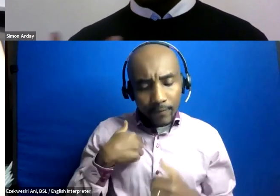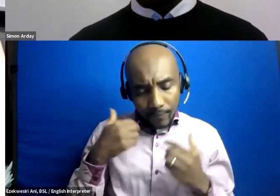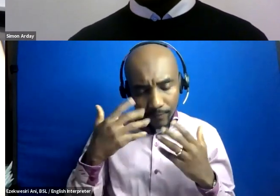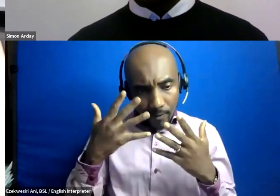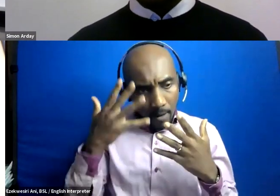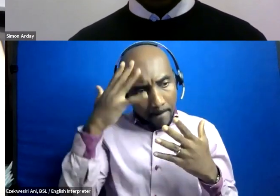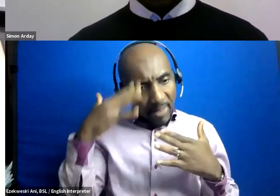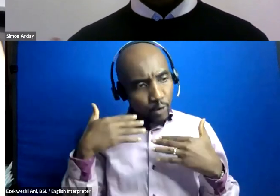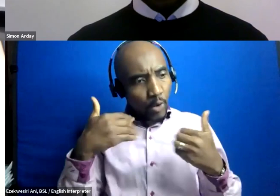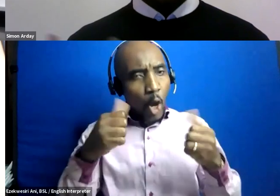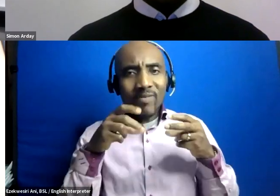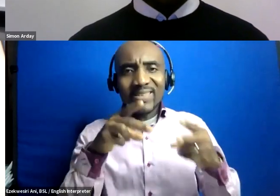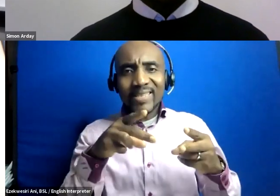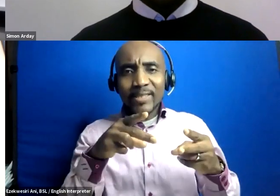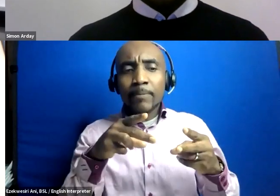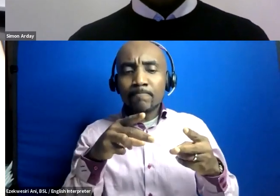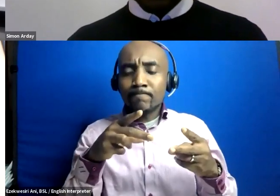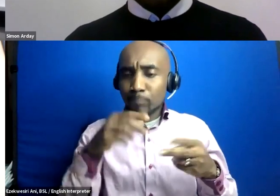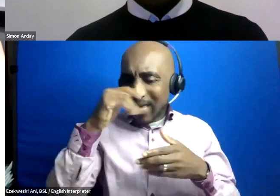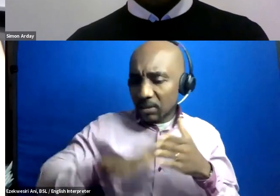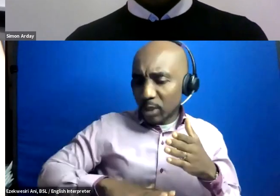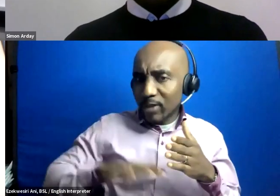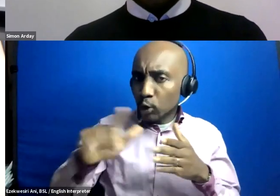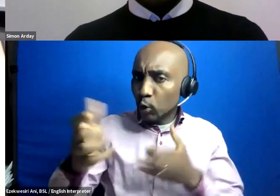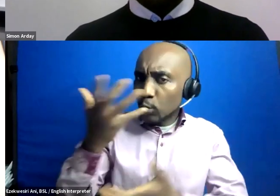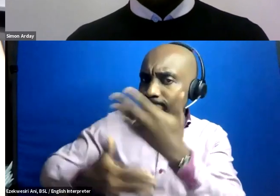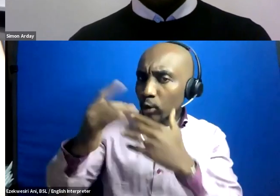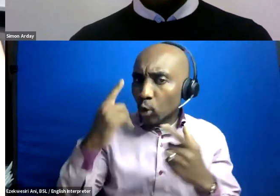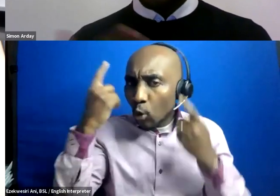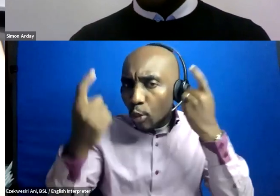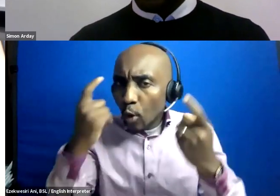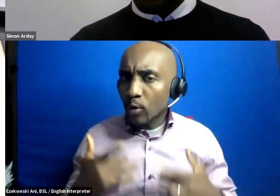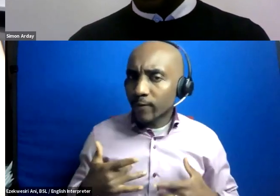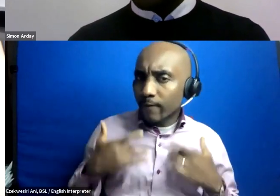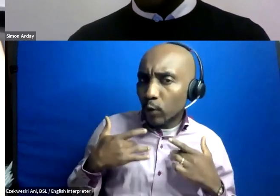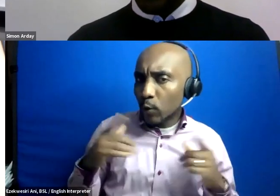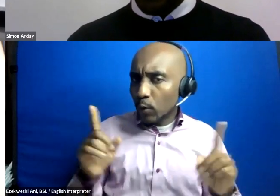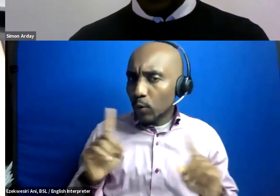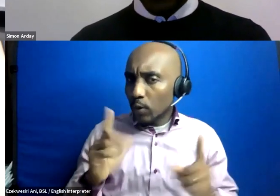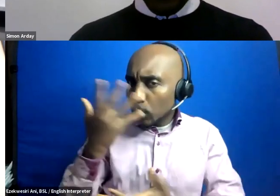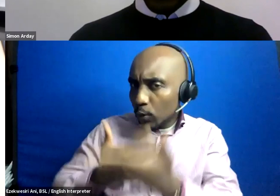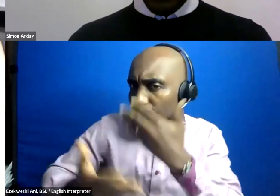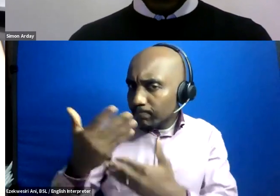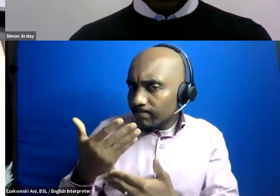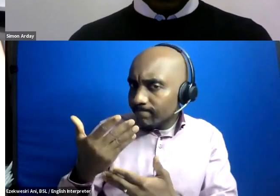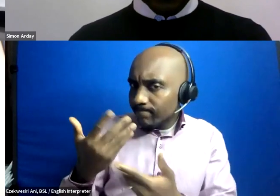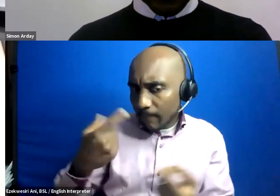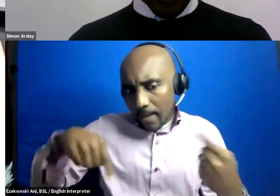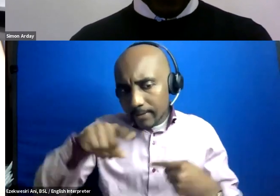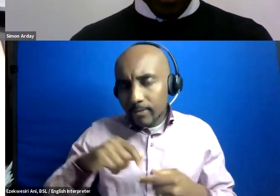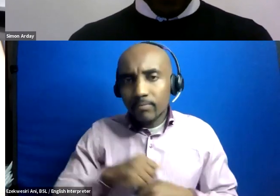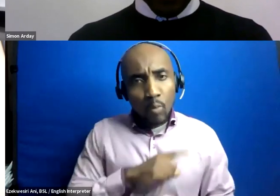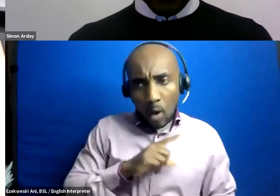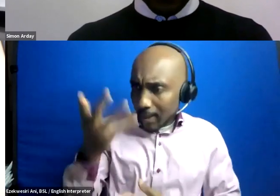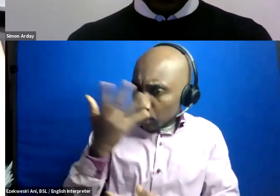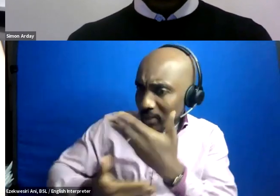system, you offered some kind of thoughts and reflection. I don't know if you wanted to sort of take a couple of moments to talk a bit about that, particularly as you